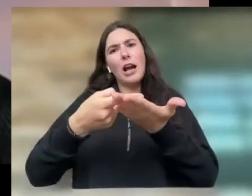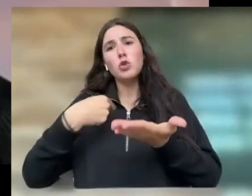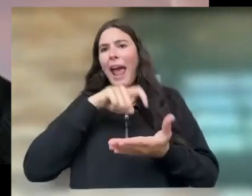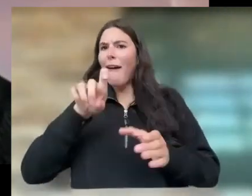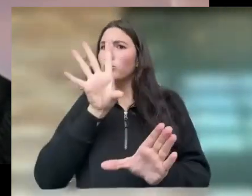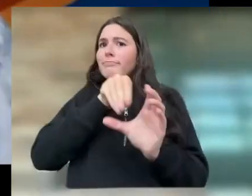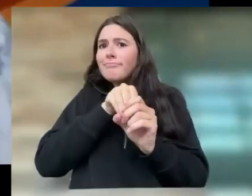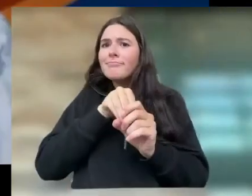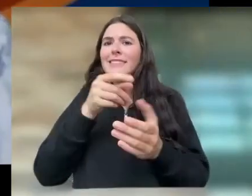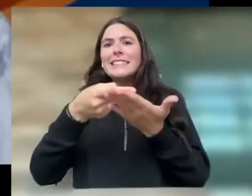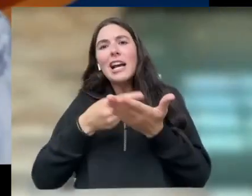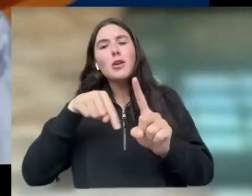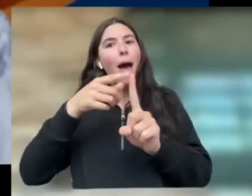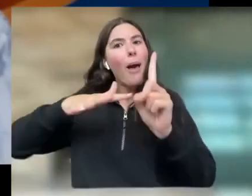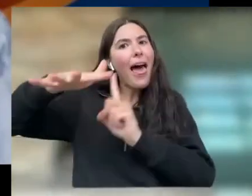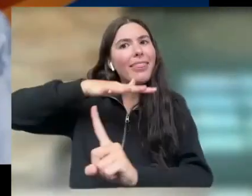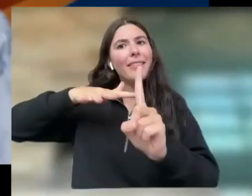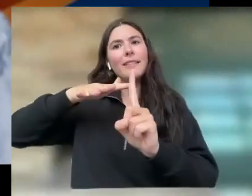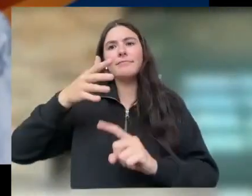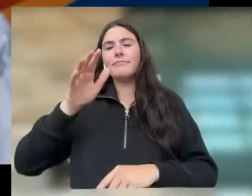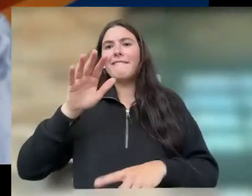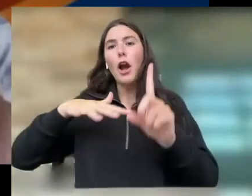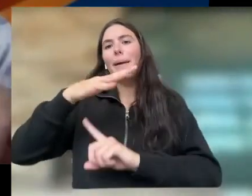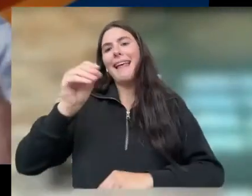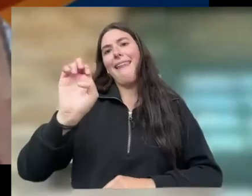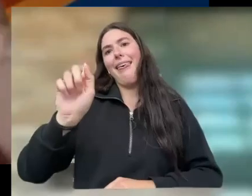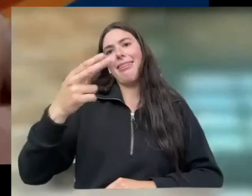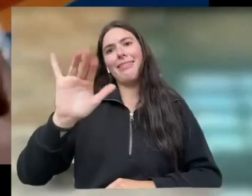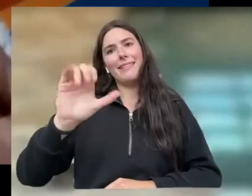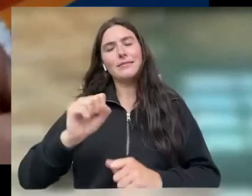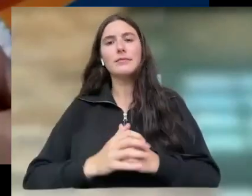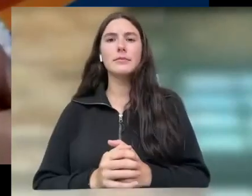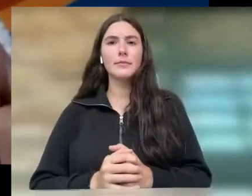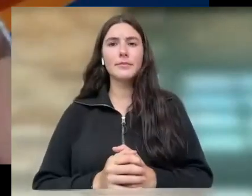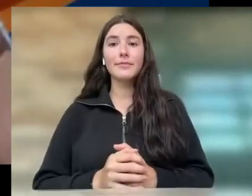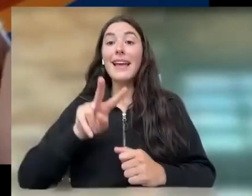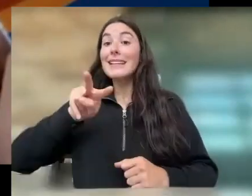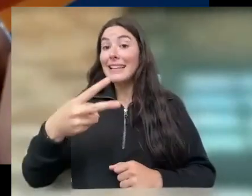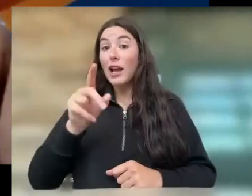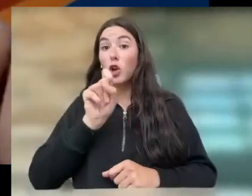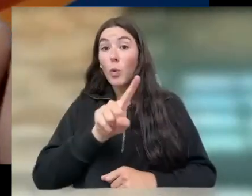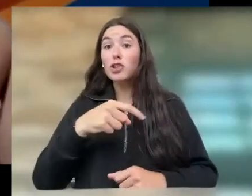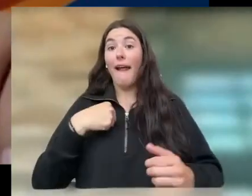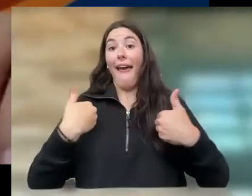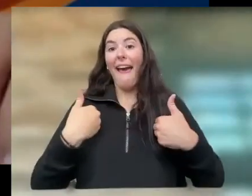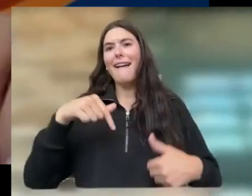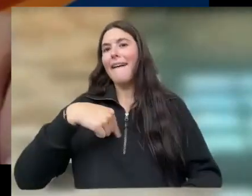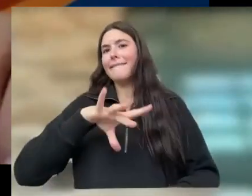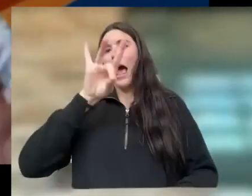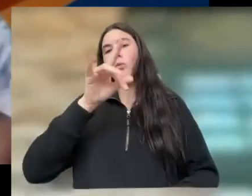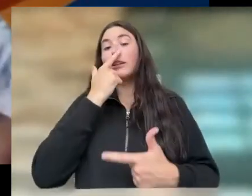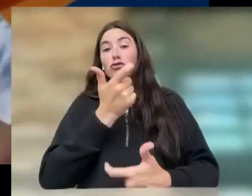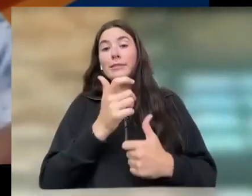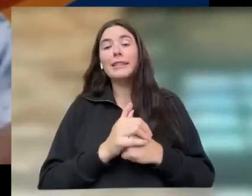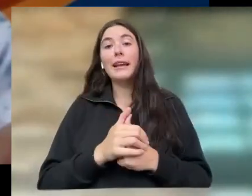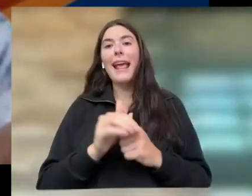of. Mhm. Thank you. I agree. Another second question I have that I found interesting was